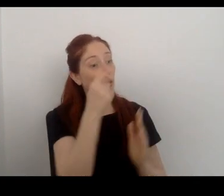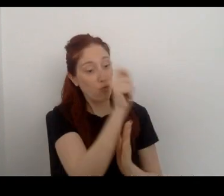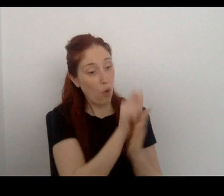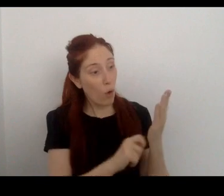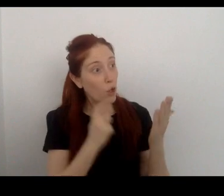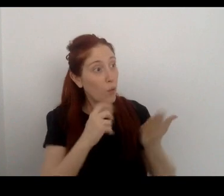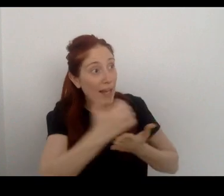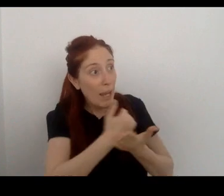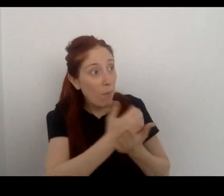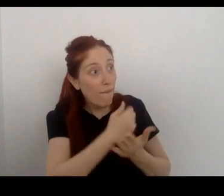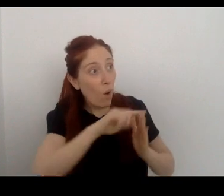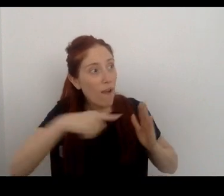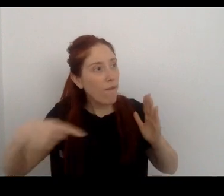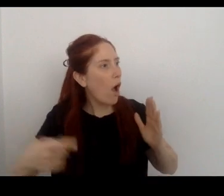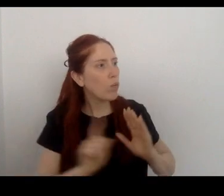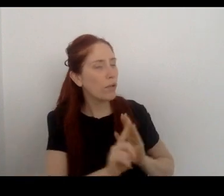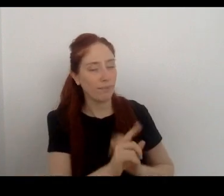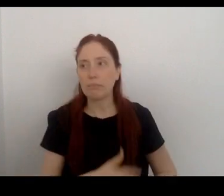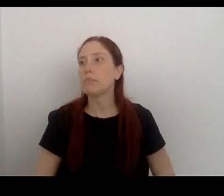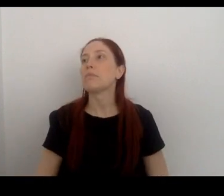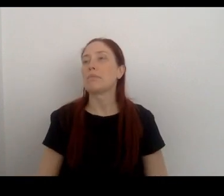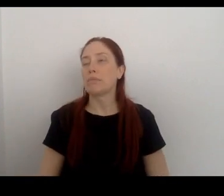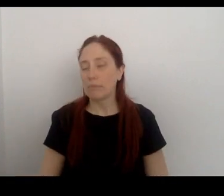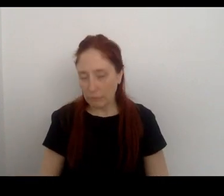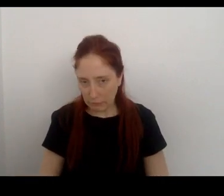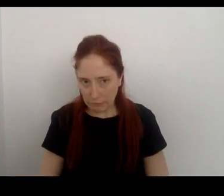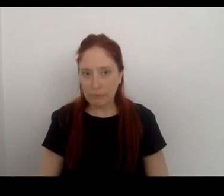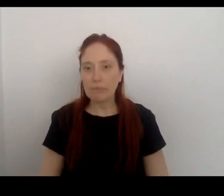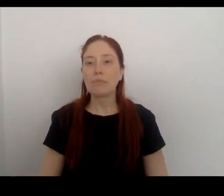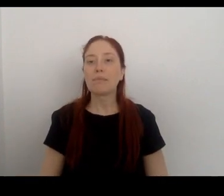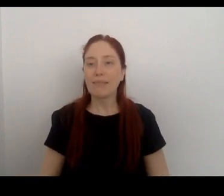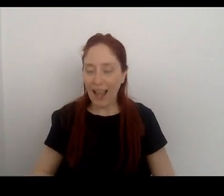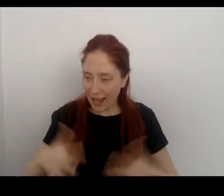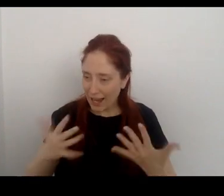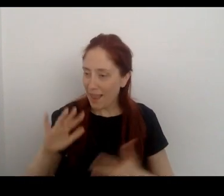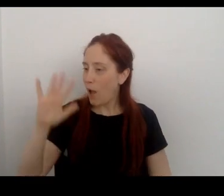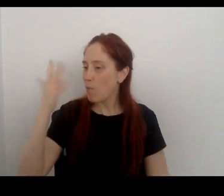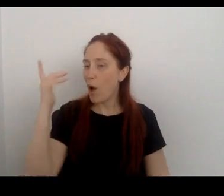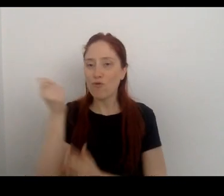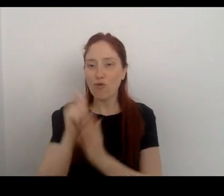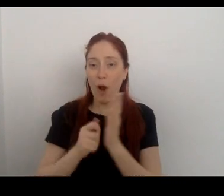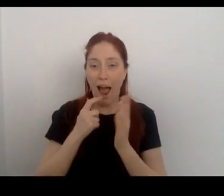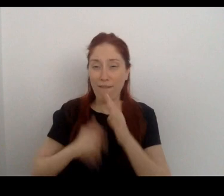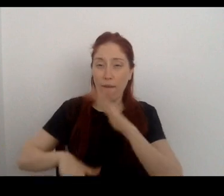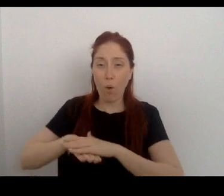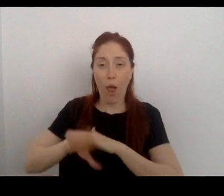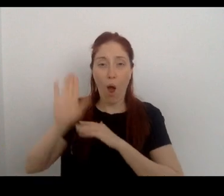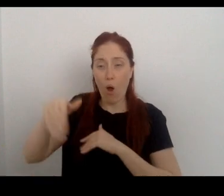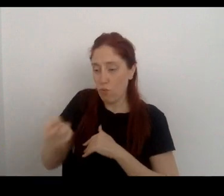plan drawers full of life drawings and other drawings. I mean, maybe some of them